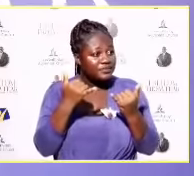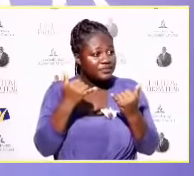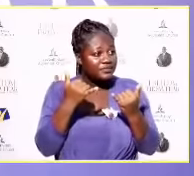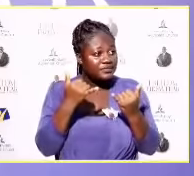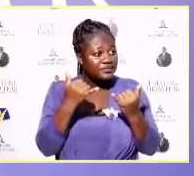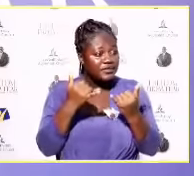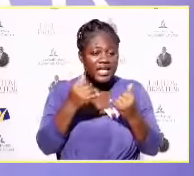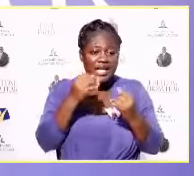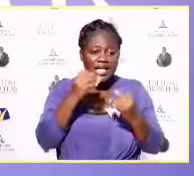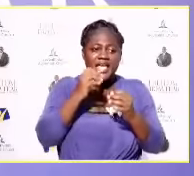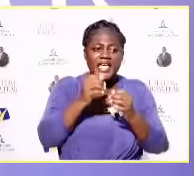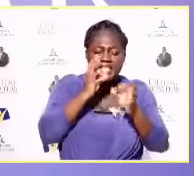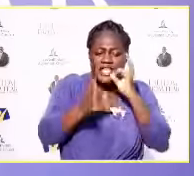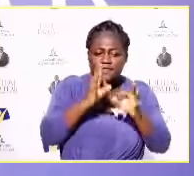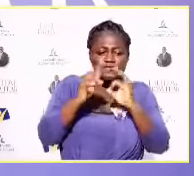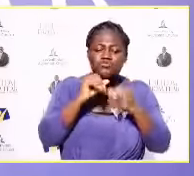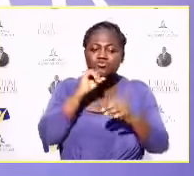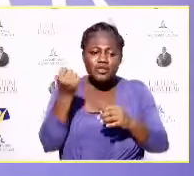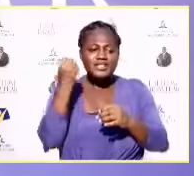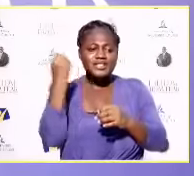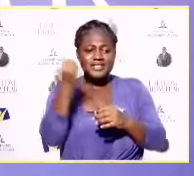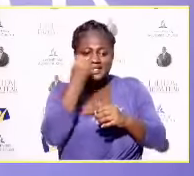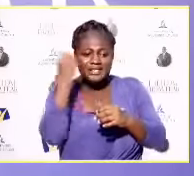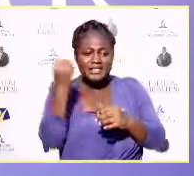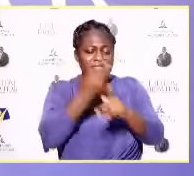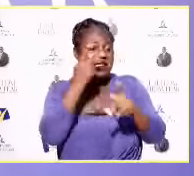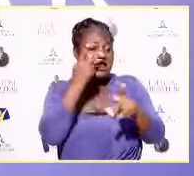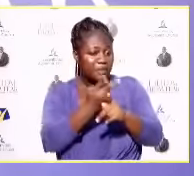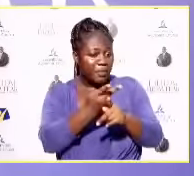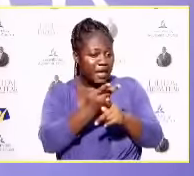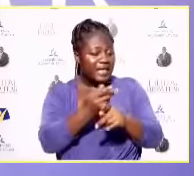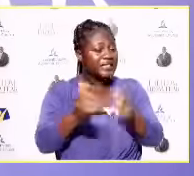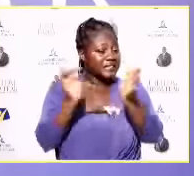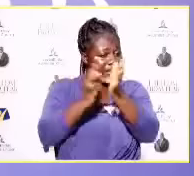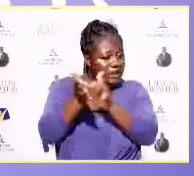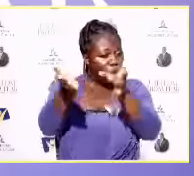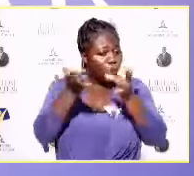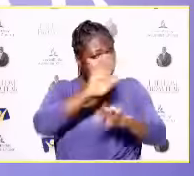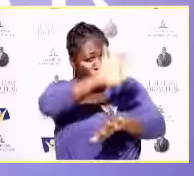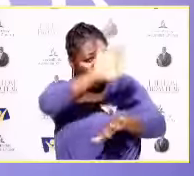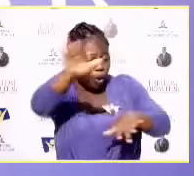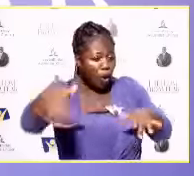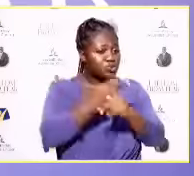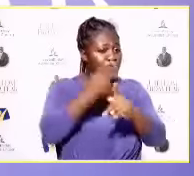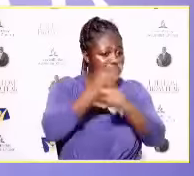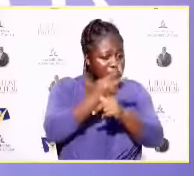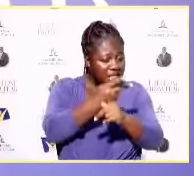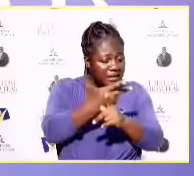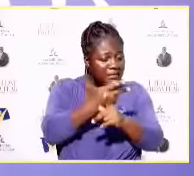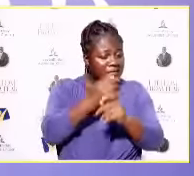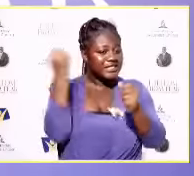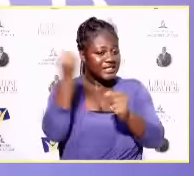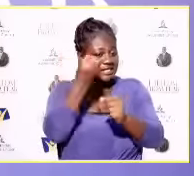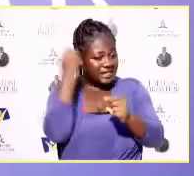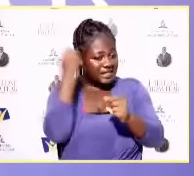are not a Sabbath keeper as Jesus wants you to be. You've